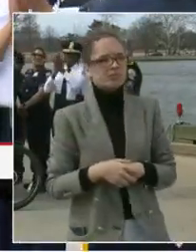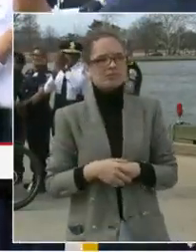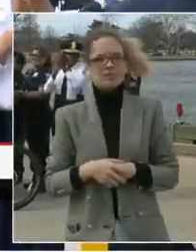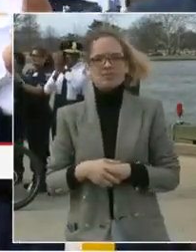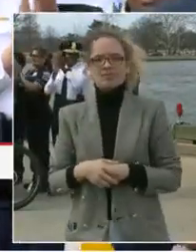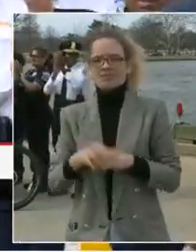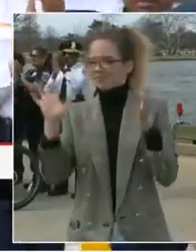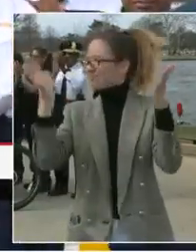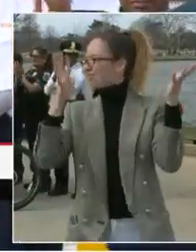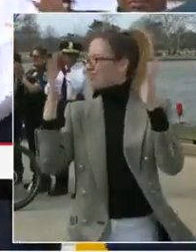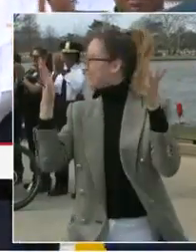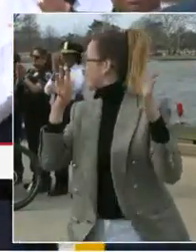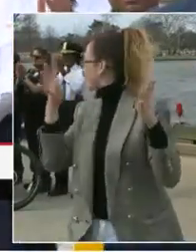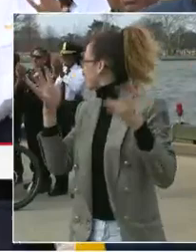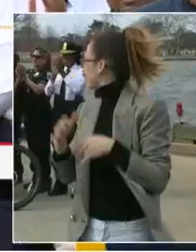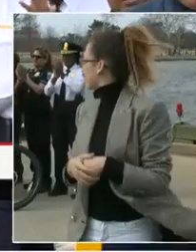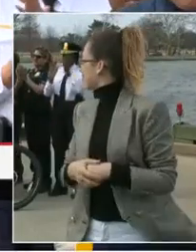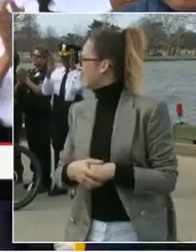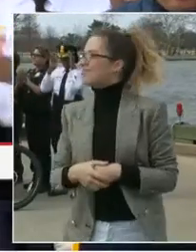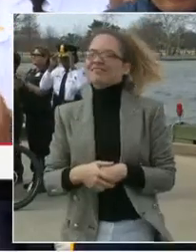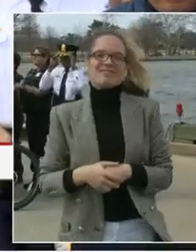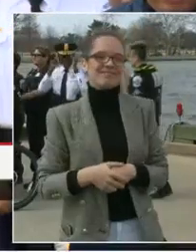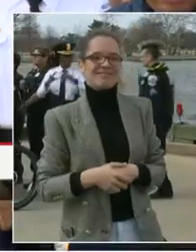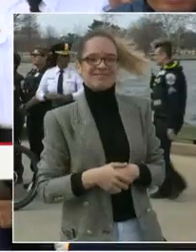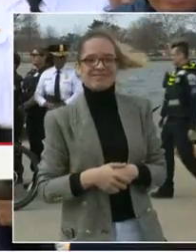Thank you. Thank you very much, Madam Mayor.